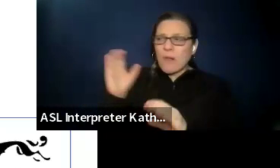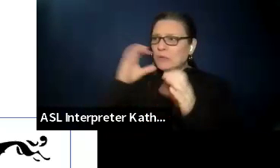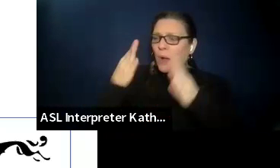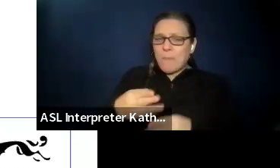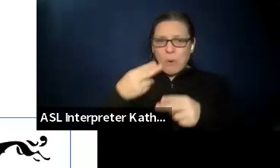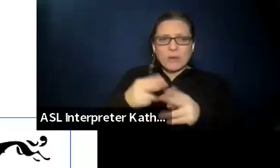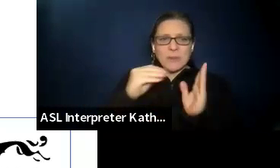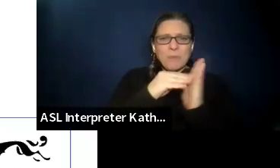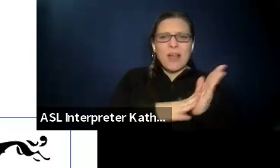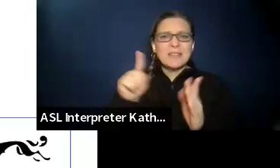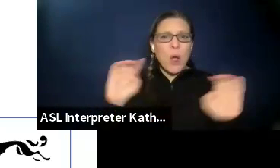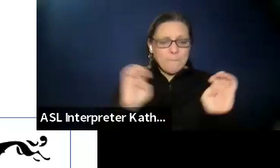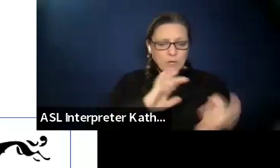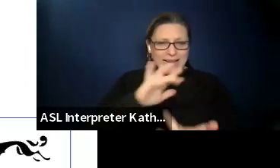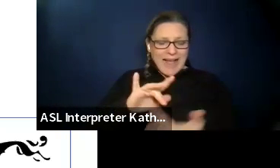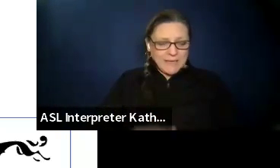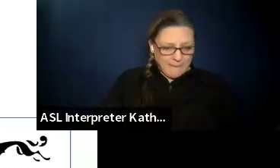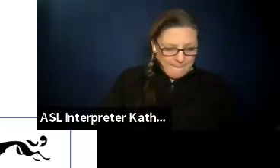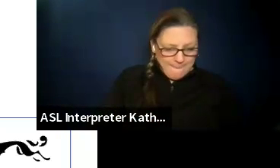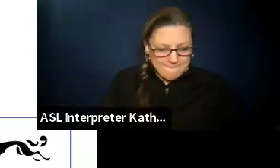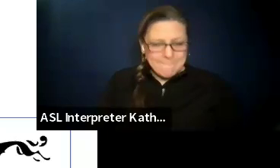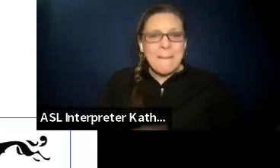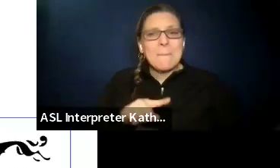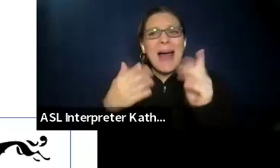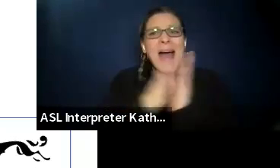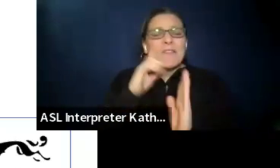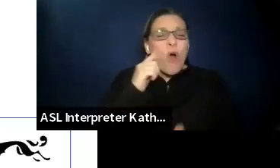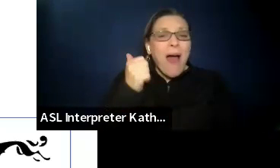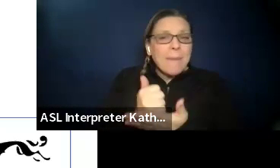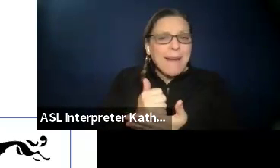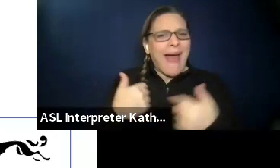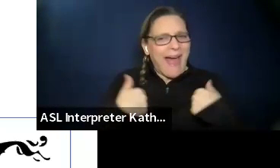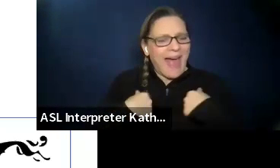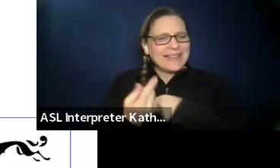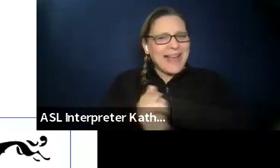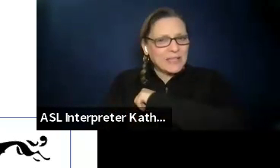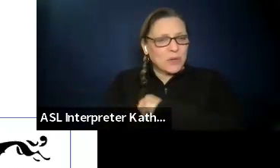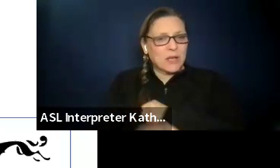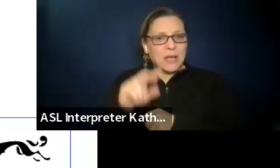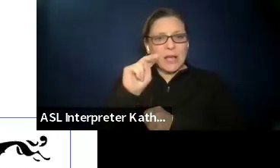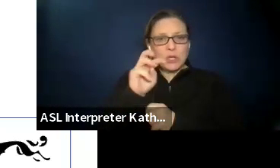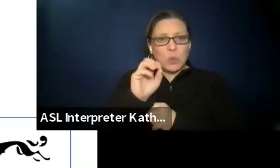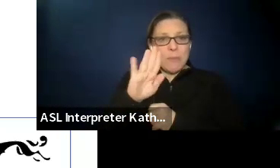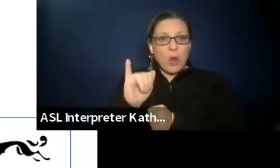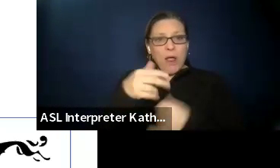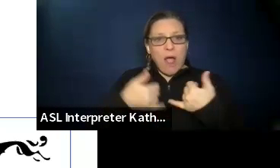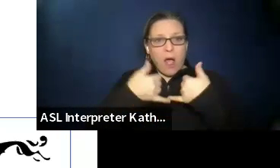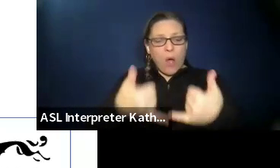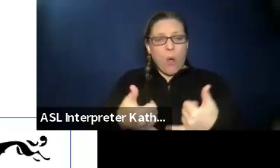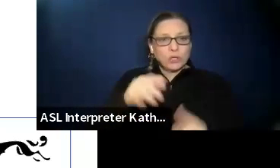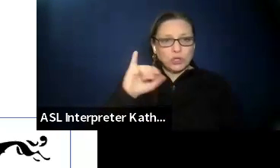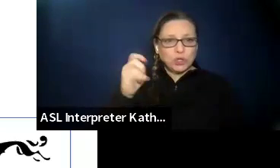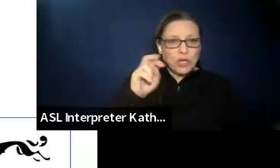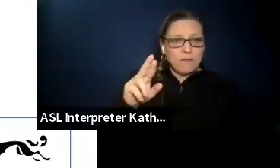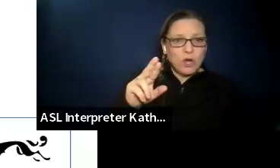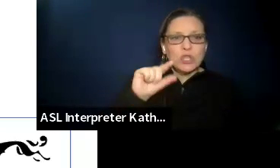listed as their emergency contact. But asking for help has consequences. Newbery Honor winner Jennifer Choldenko